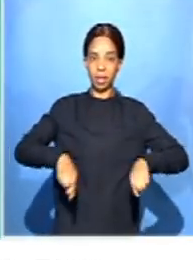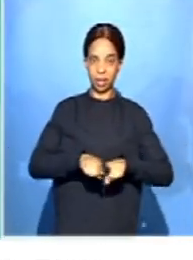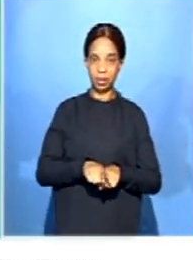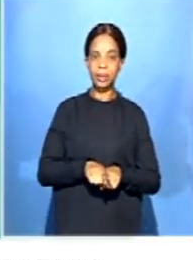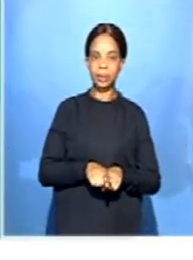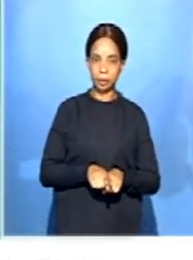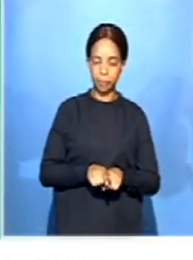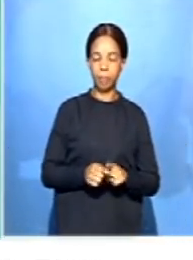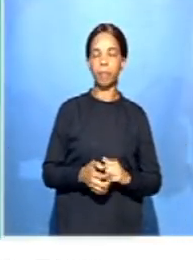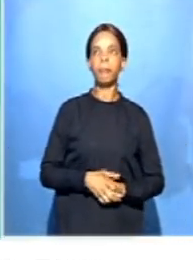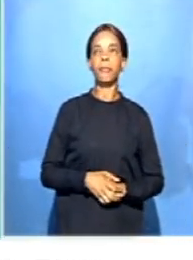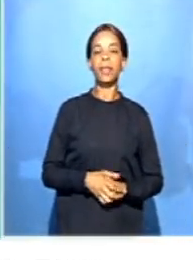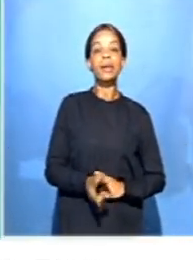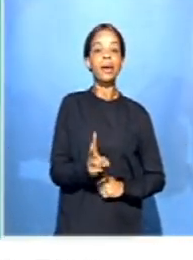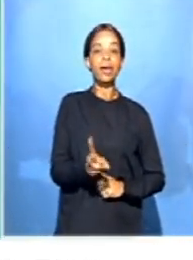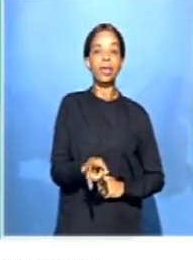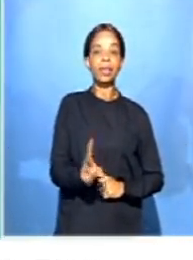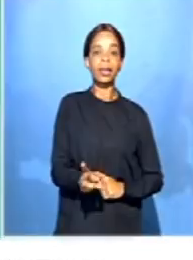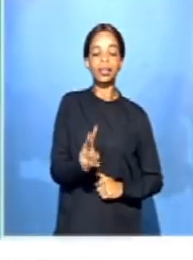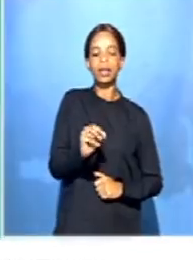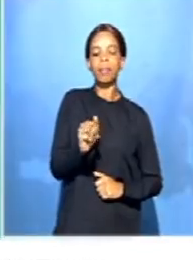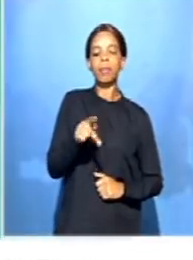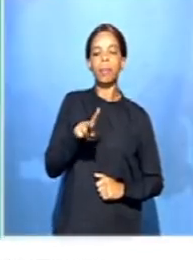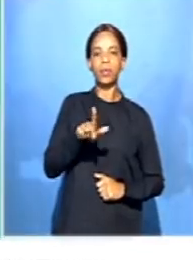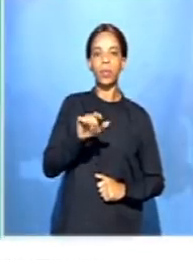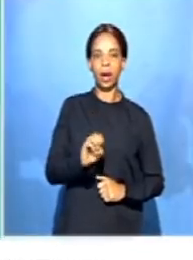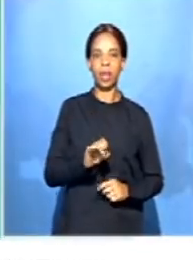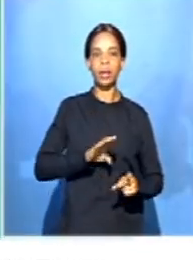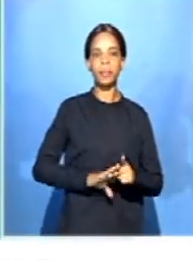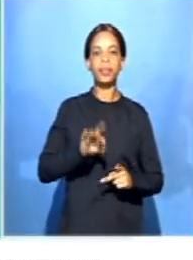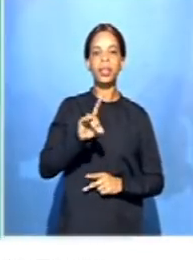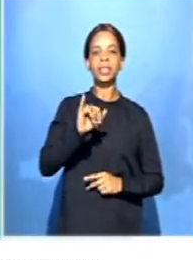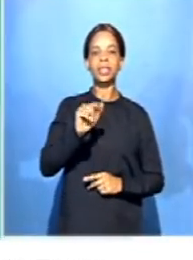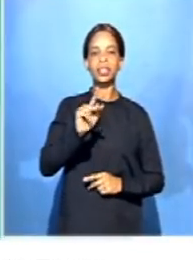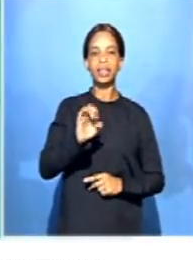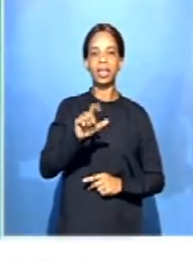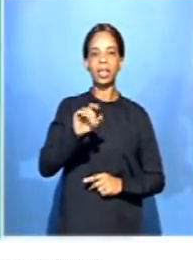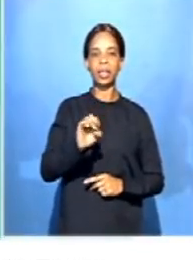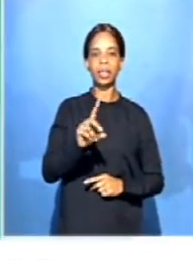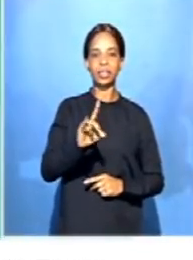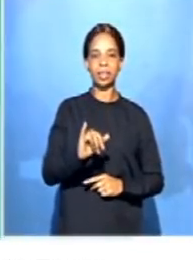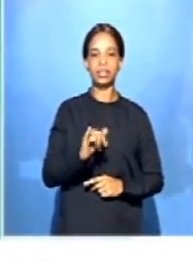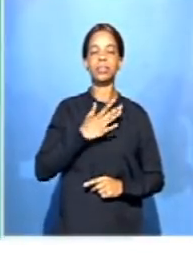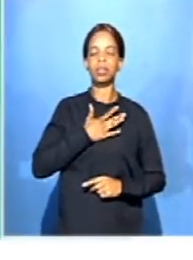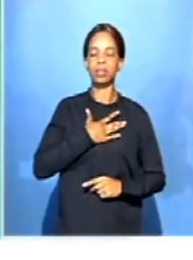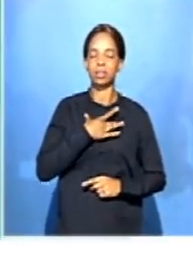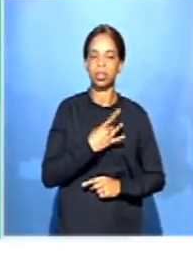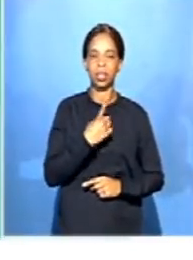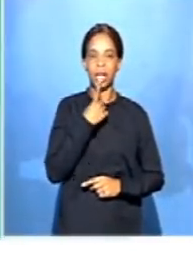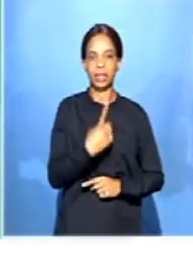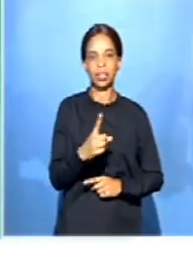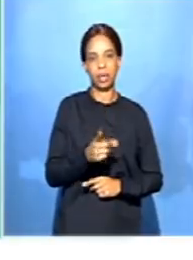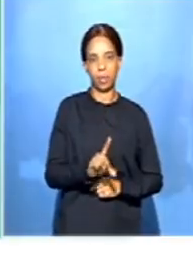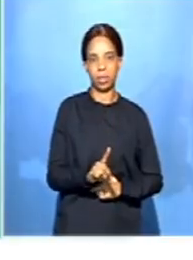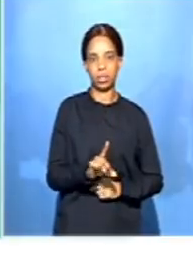Mapule le Dikeledi ke re go lona bonnake re a leboga gore re ile